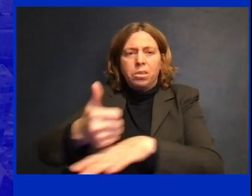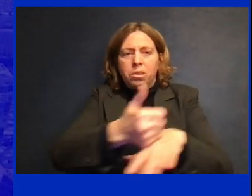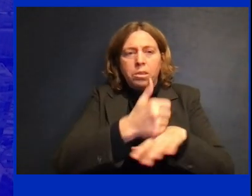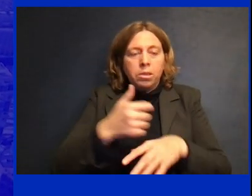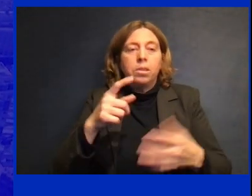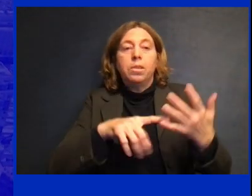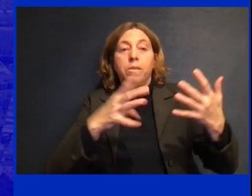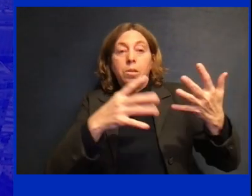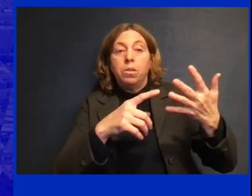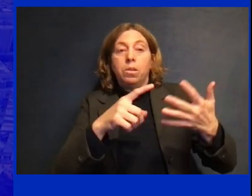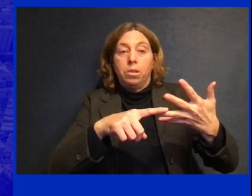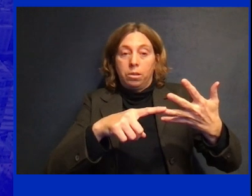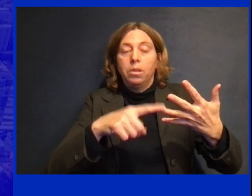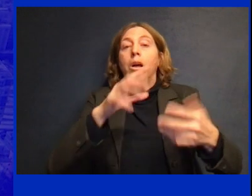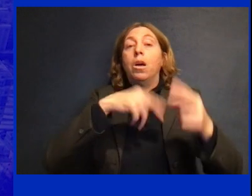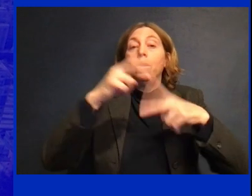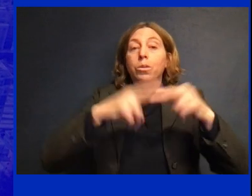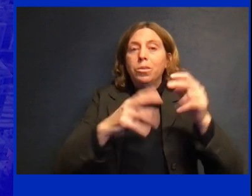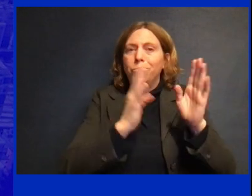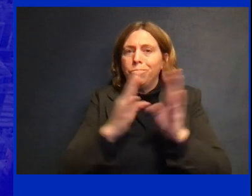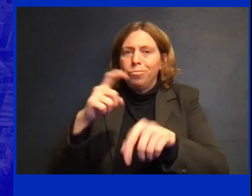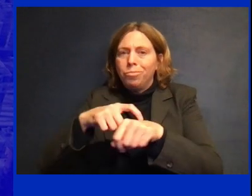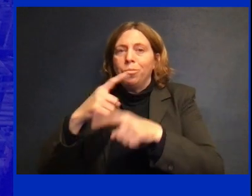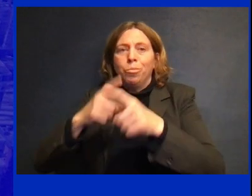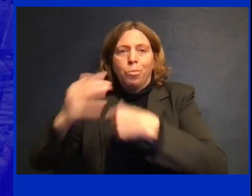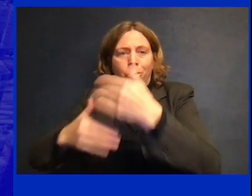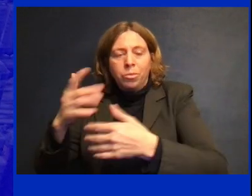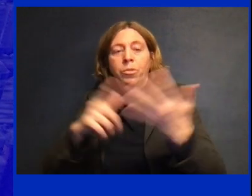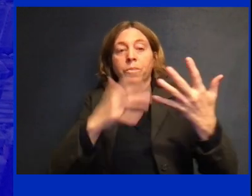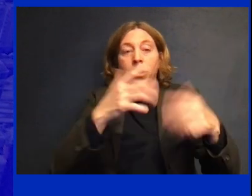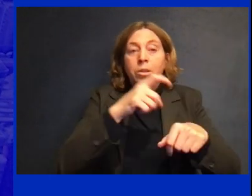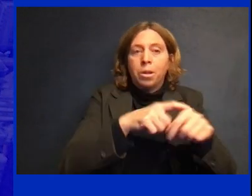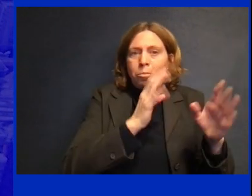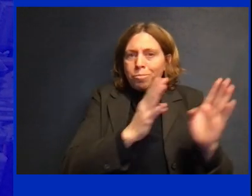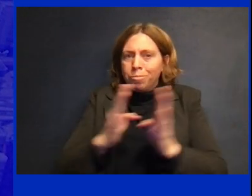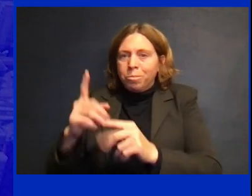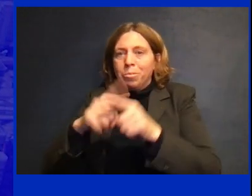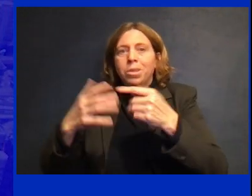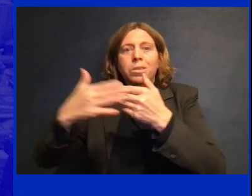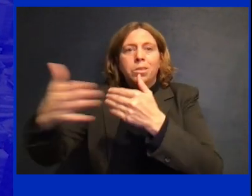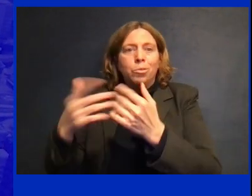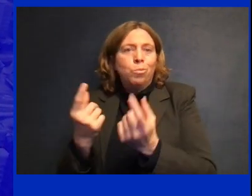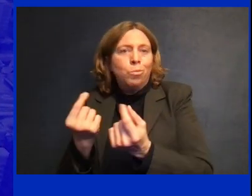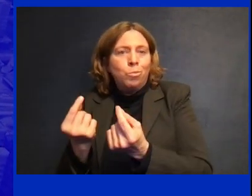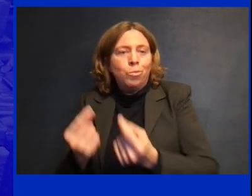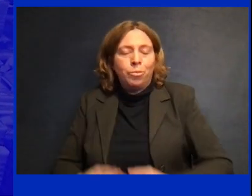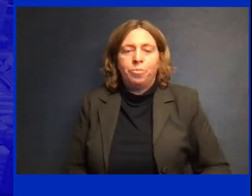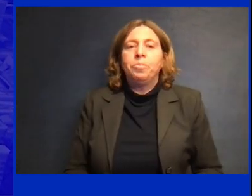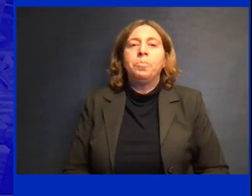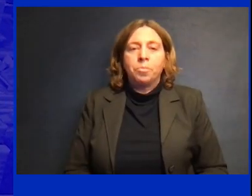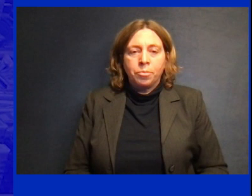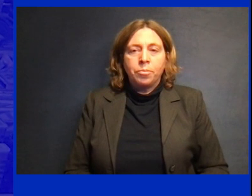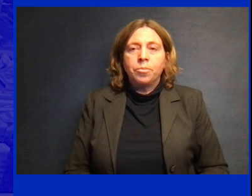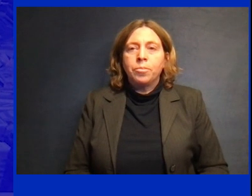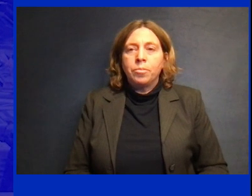construction phasing and process, and finally, the project timeline and next steps.